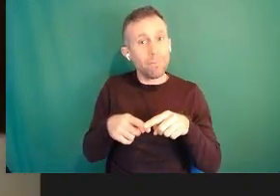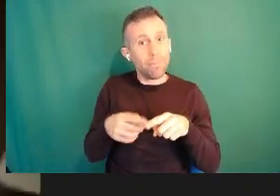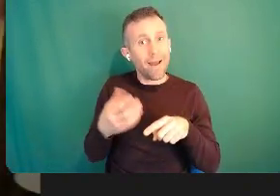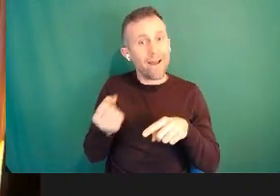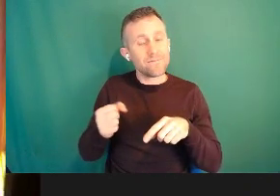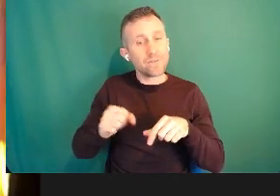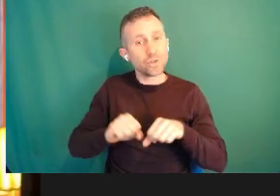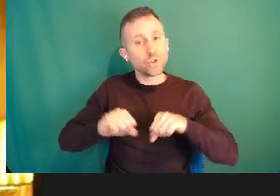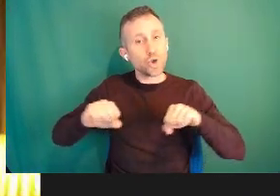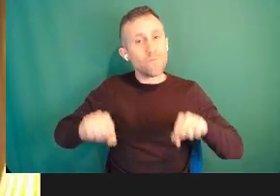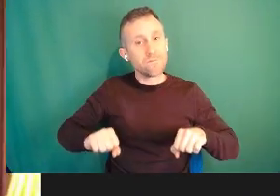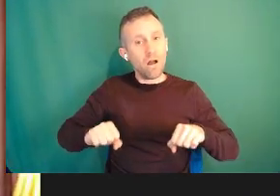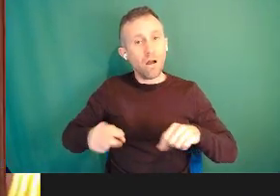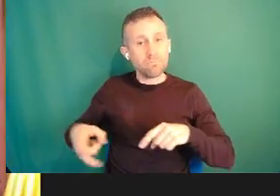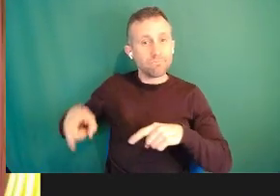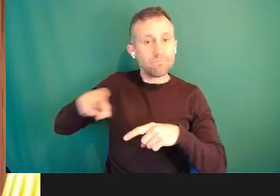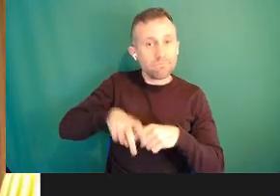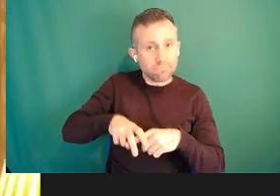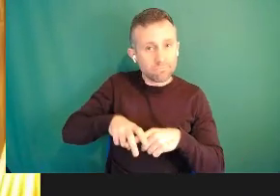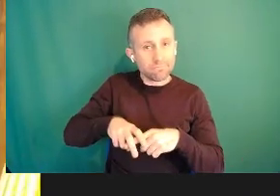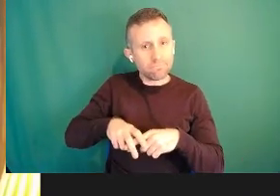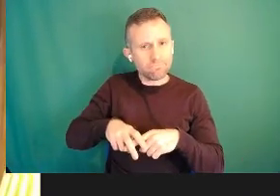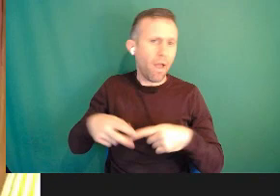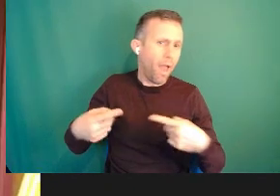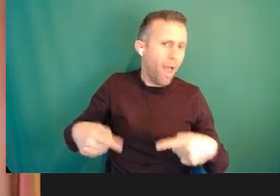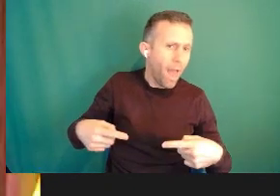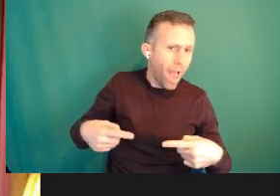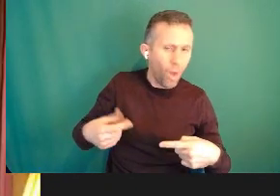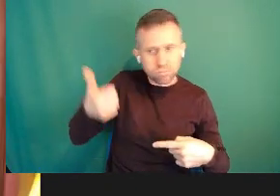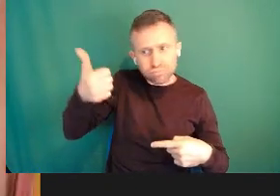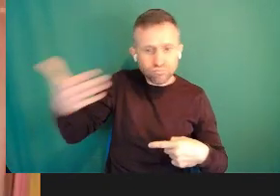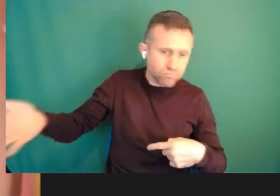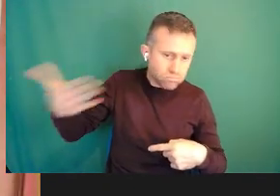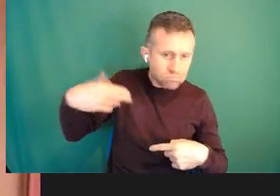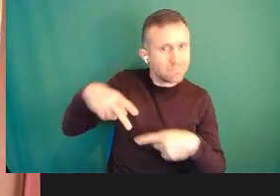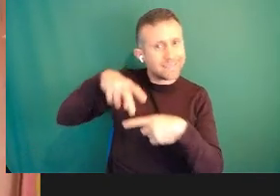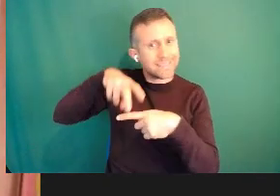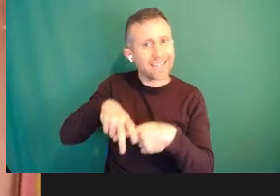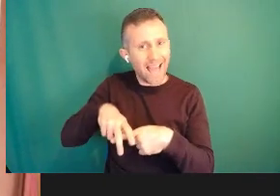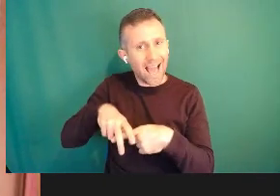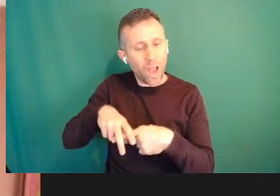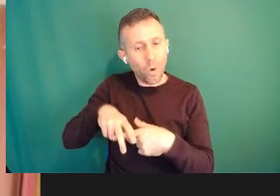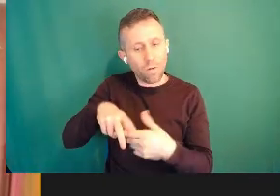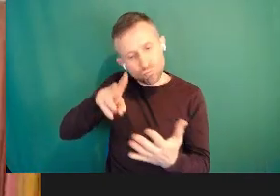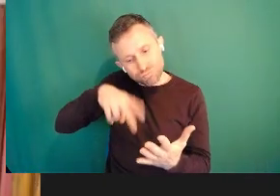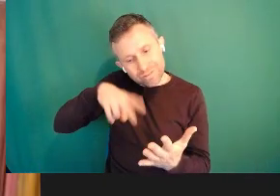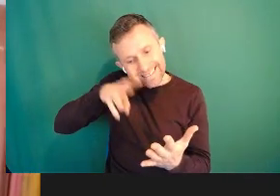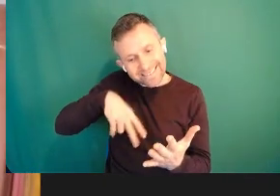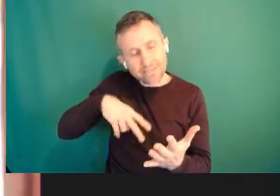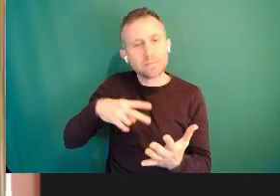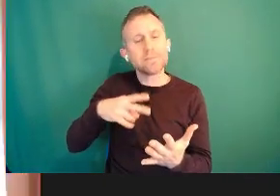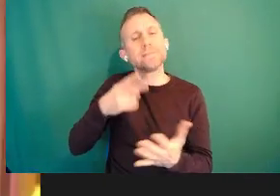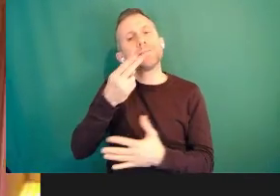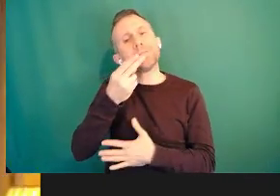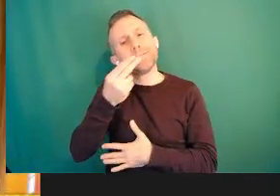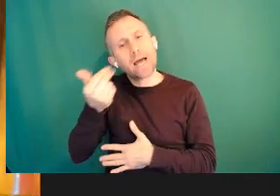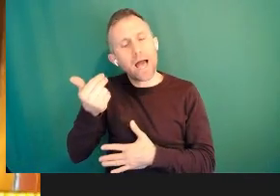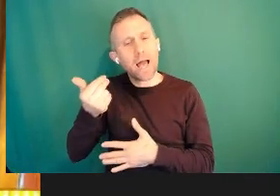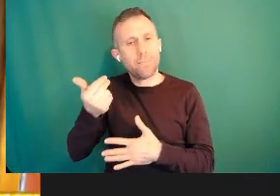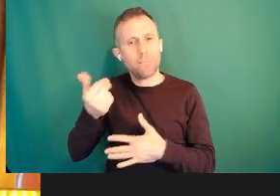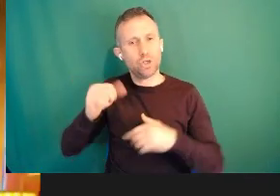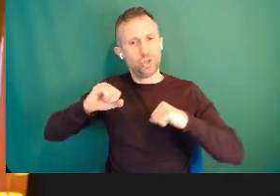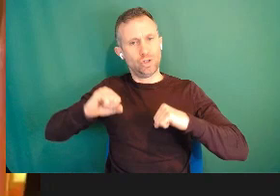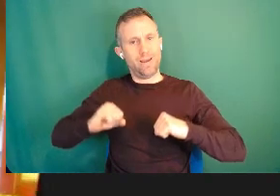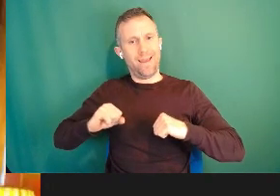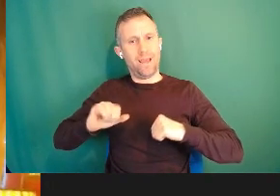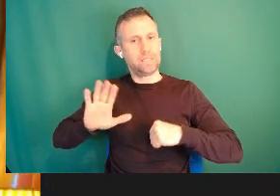this chair here, which has a tape around it. And that's because they're much older and they're very fragile. And if you sit